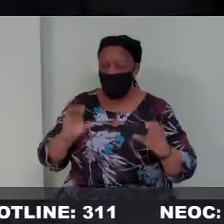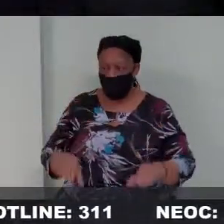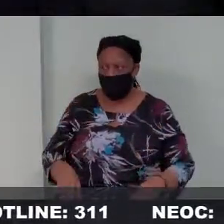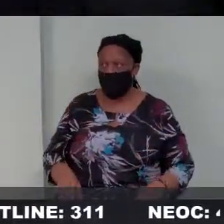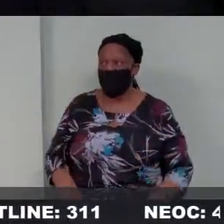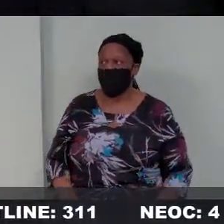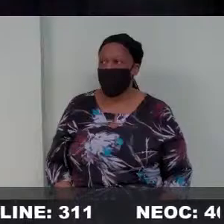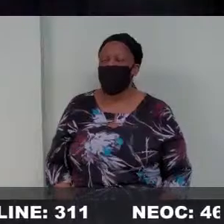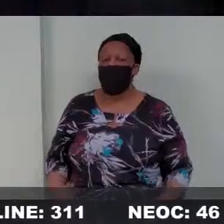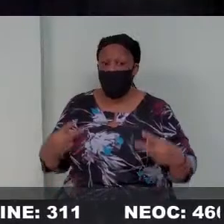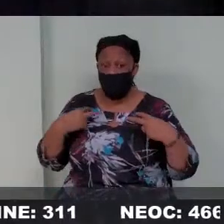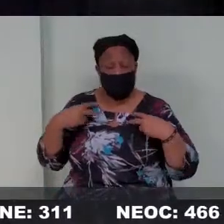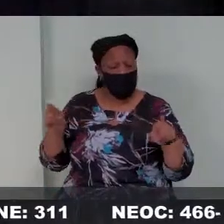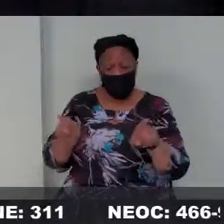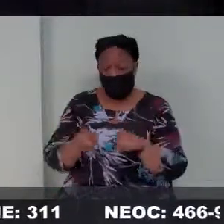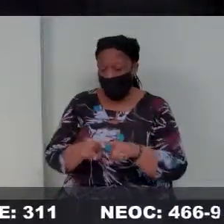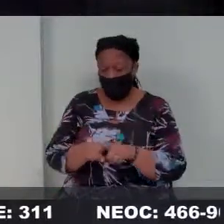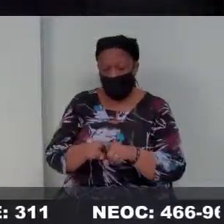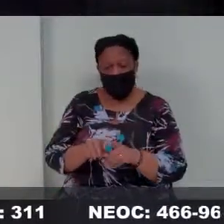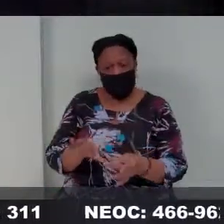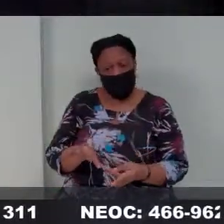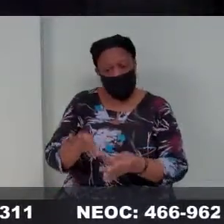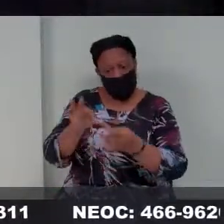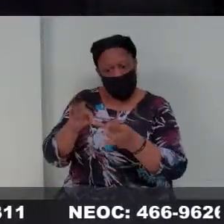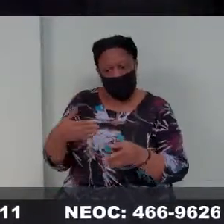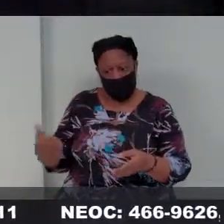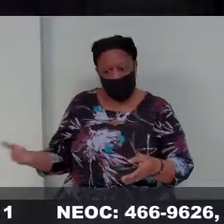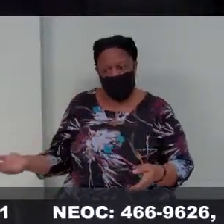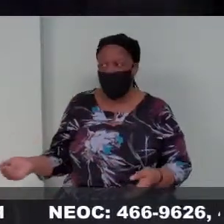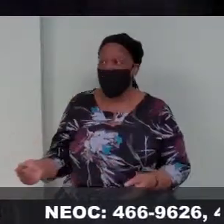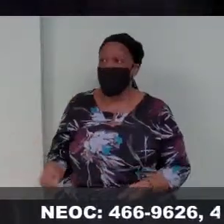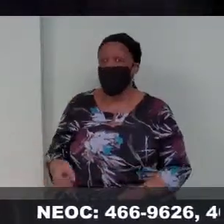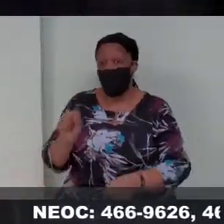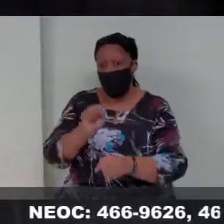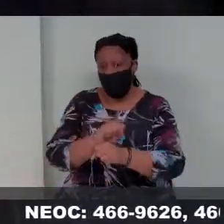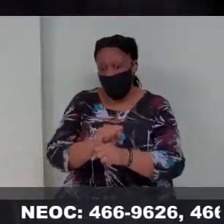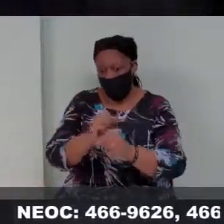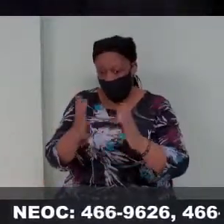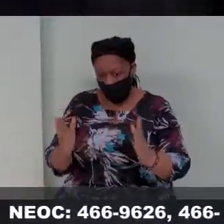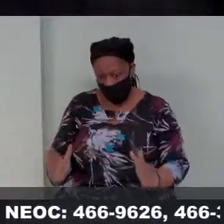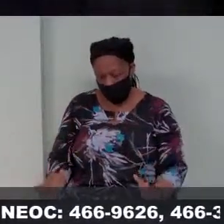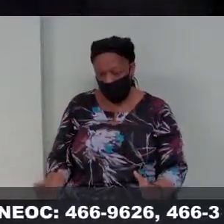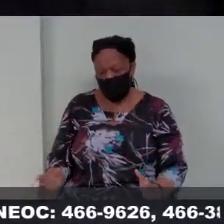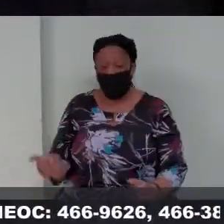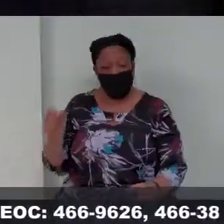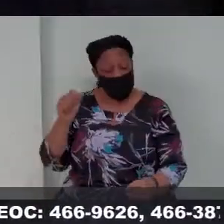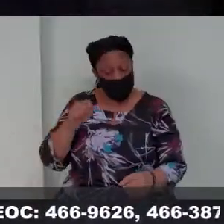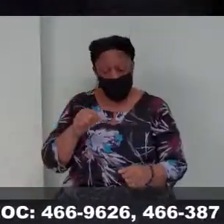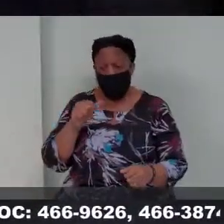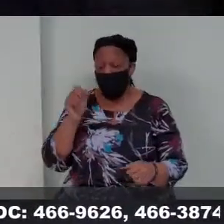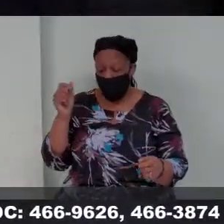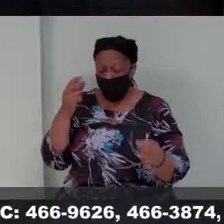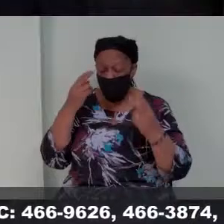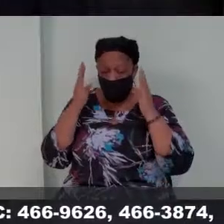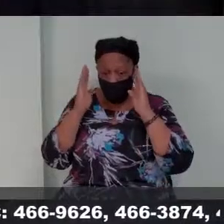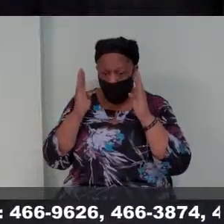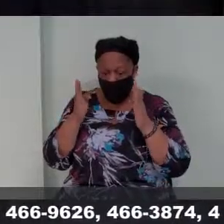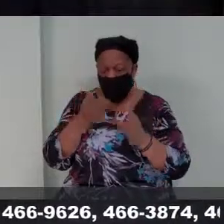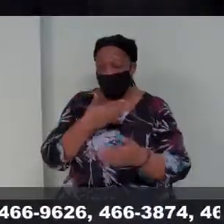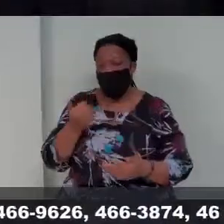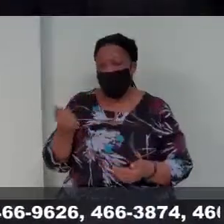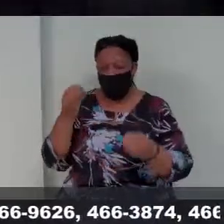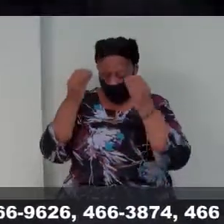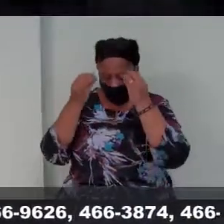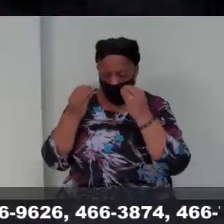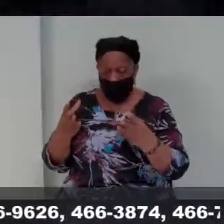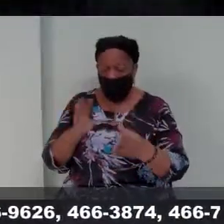robust protocols, and their workers have to abide and adhere to these protocols as